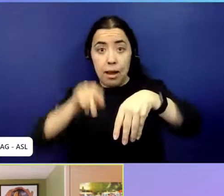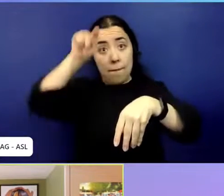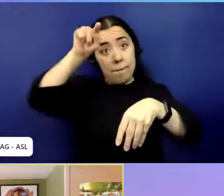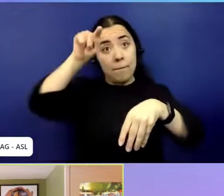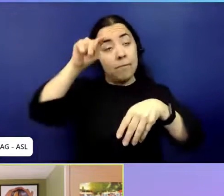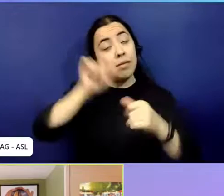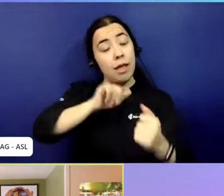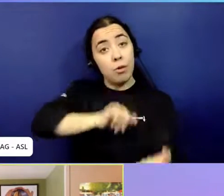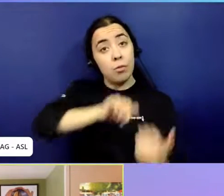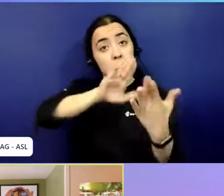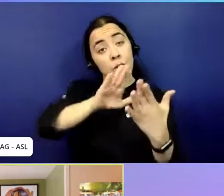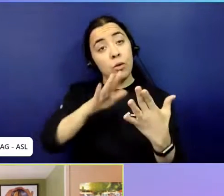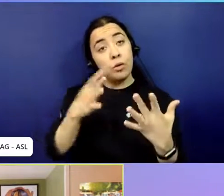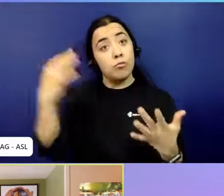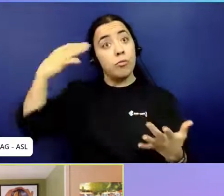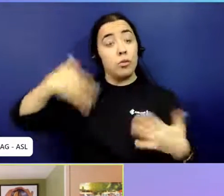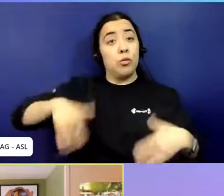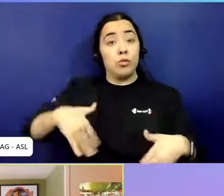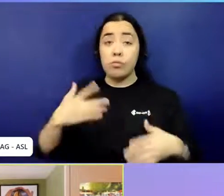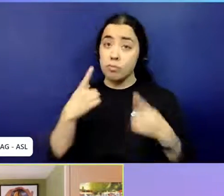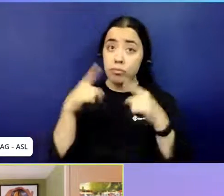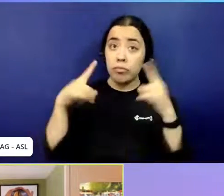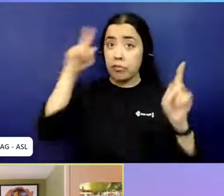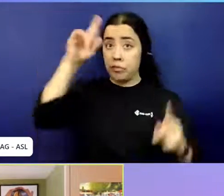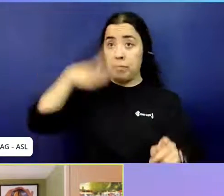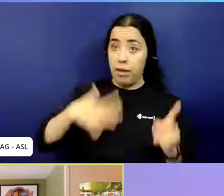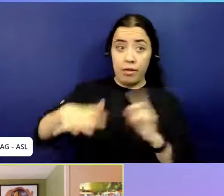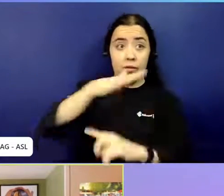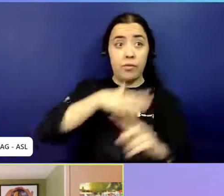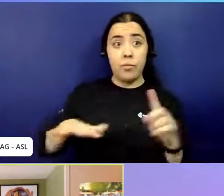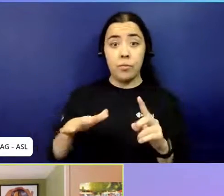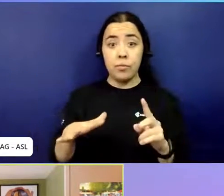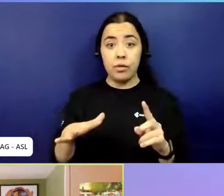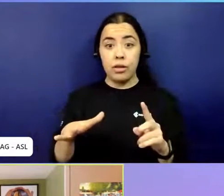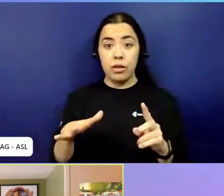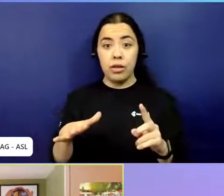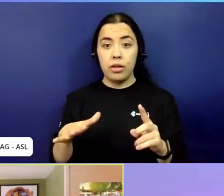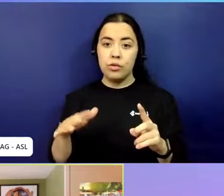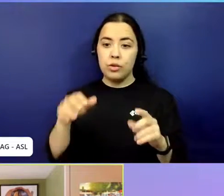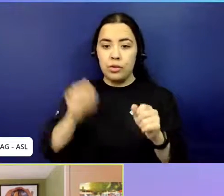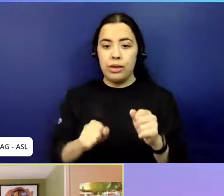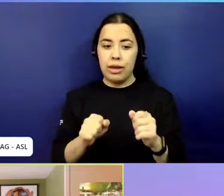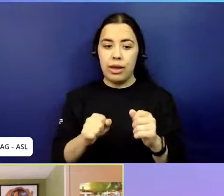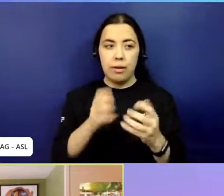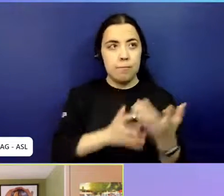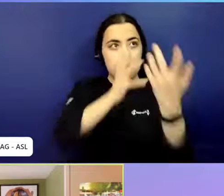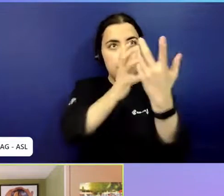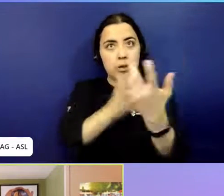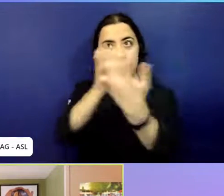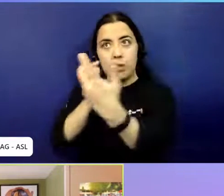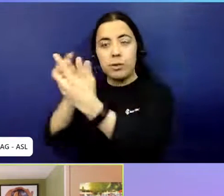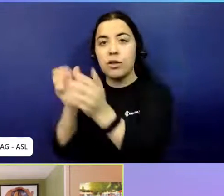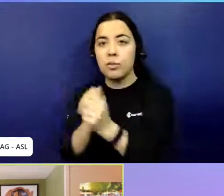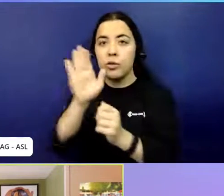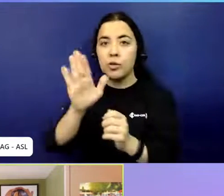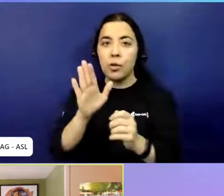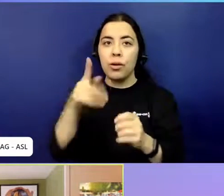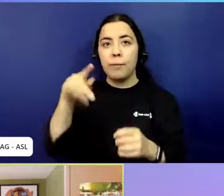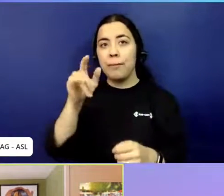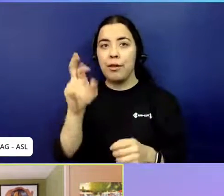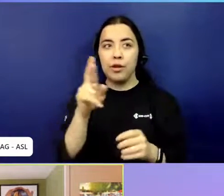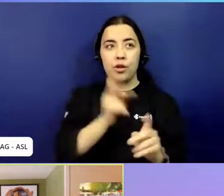what to do. Then you can bucket them and map them up to pillars and have those pillars start.